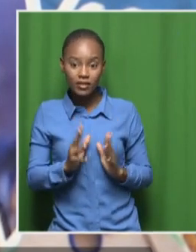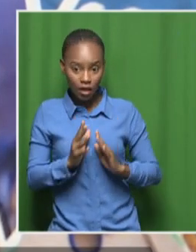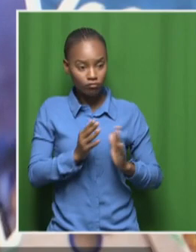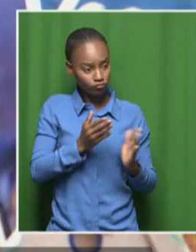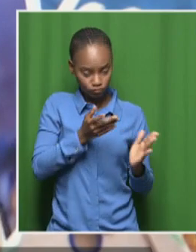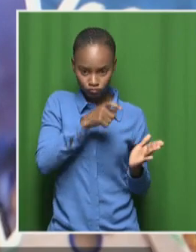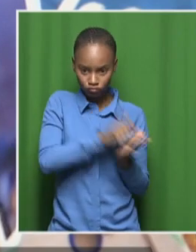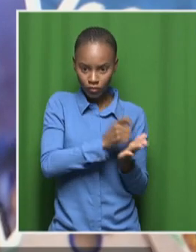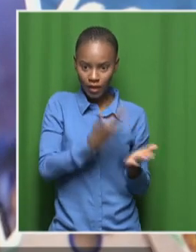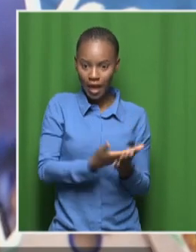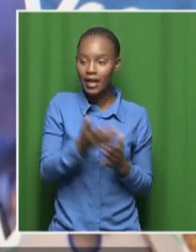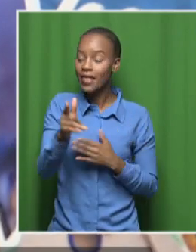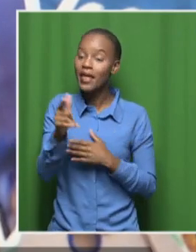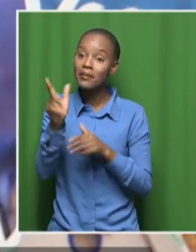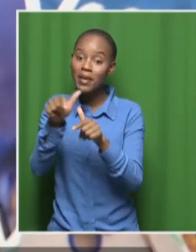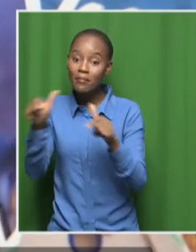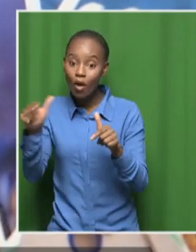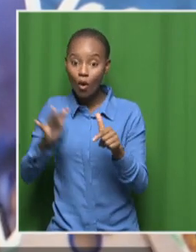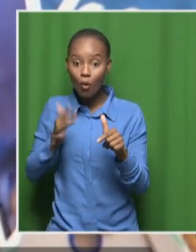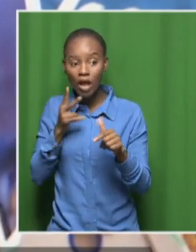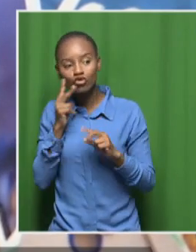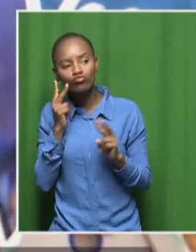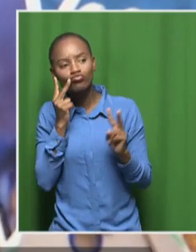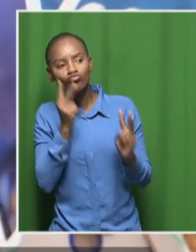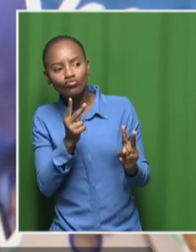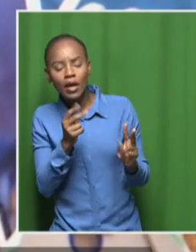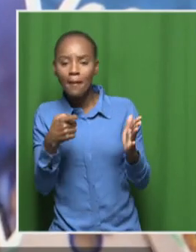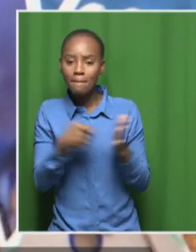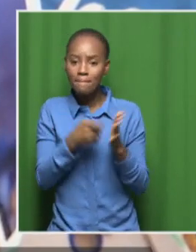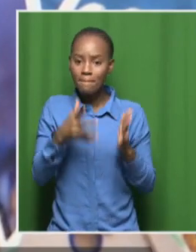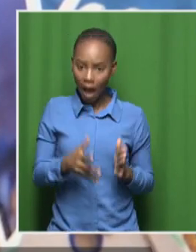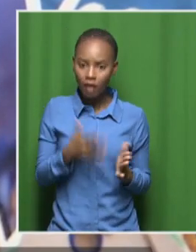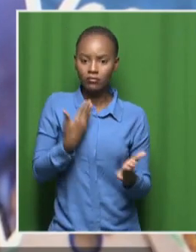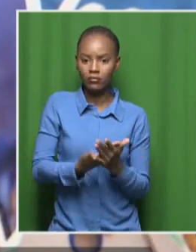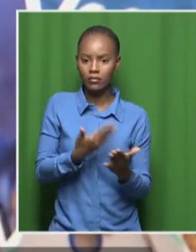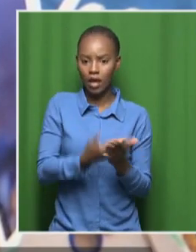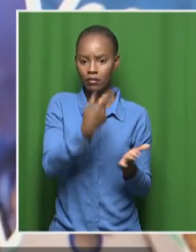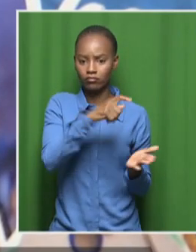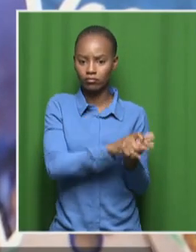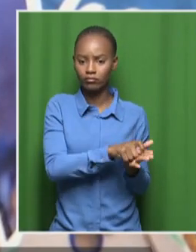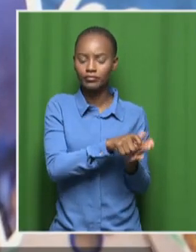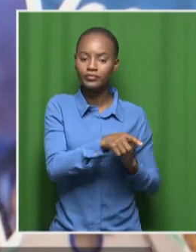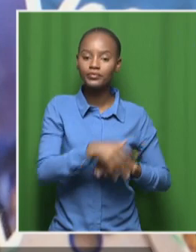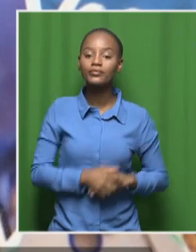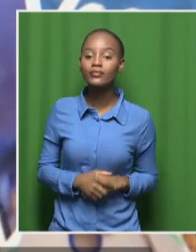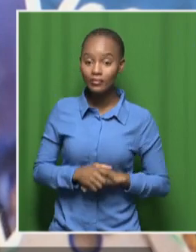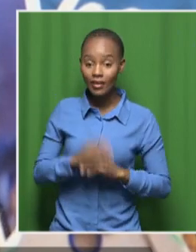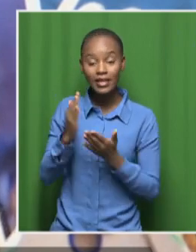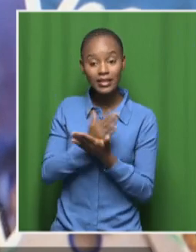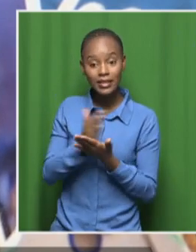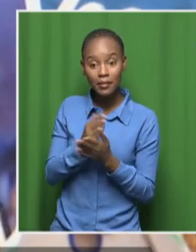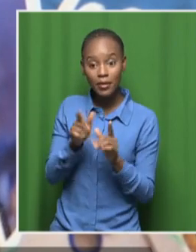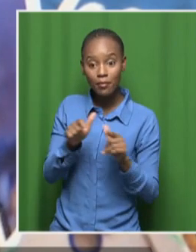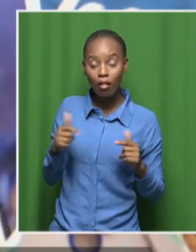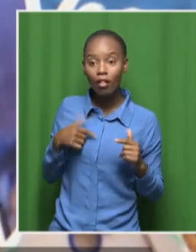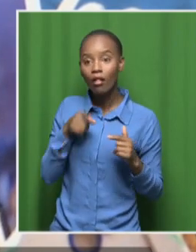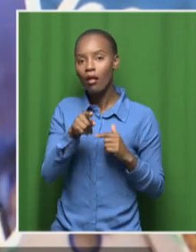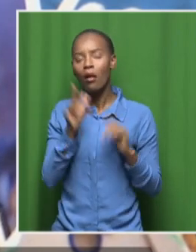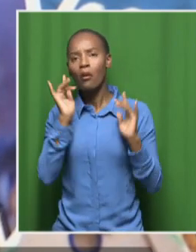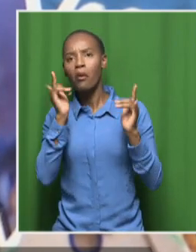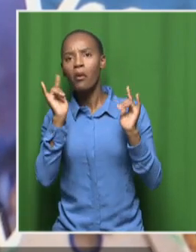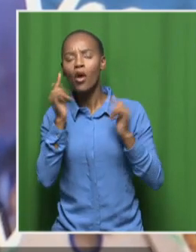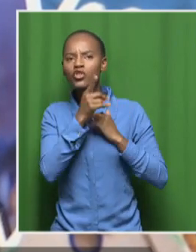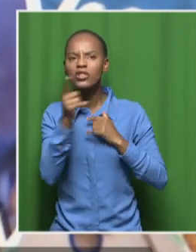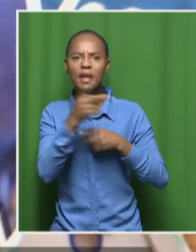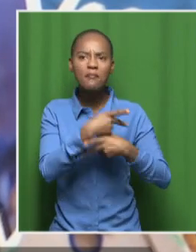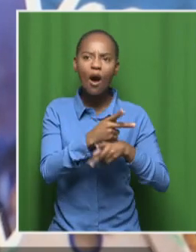for products. So that is who we're inviting. But even consumers, there are a lot of consumer-facing products here on the floor, and all of these guys, create